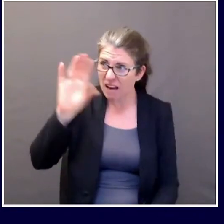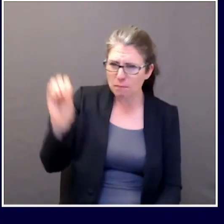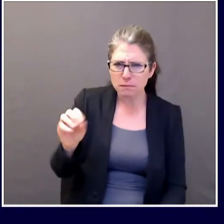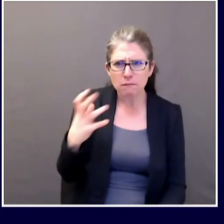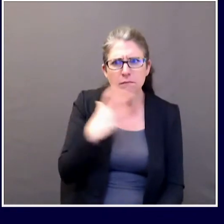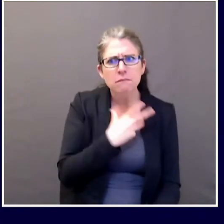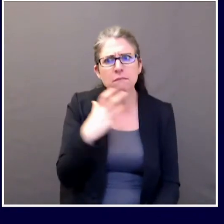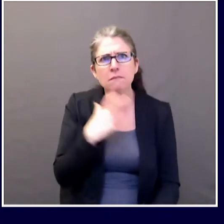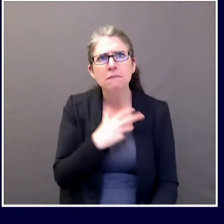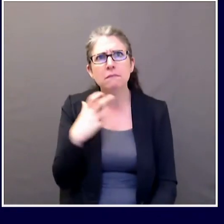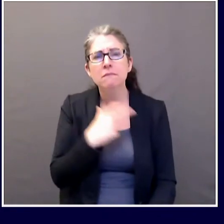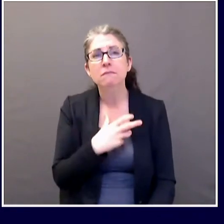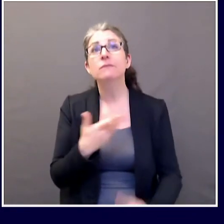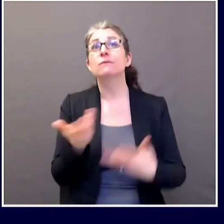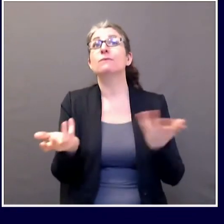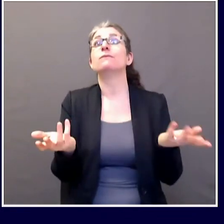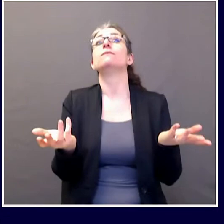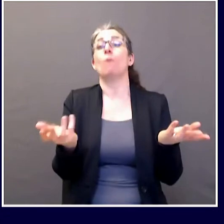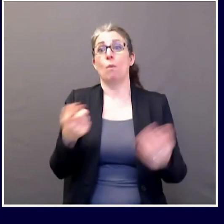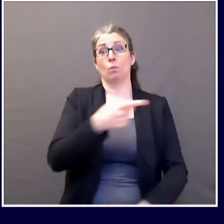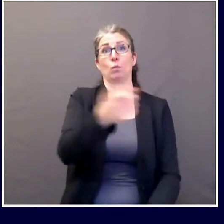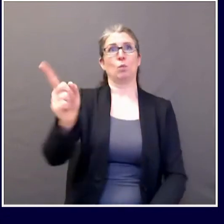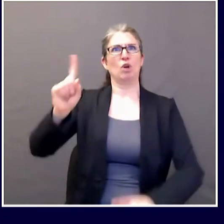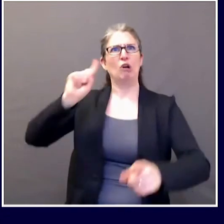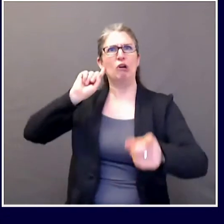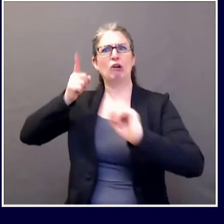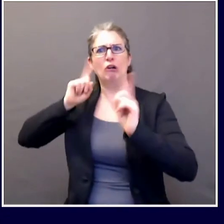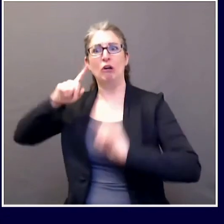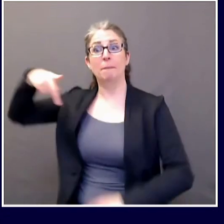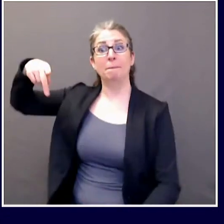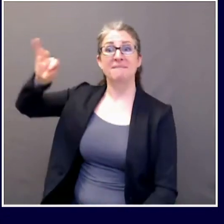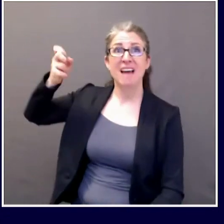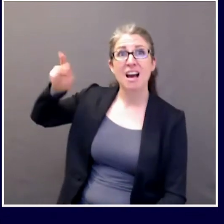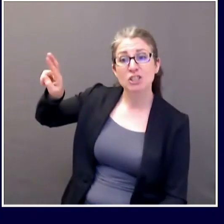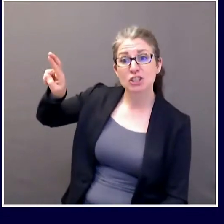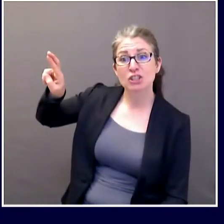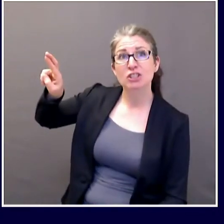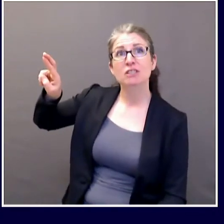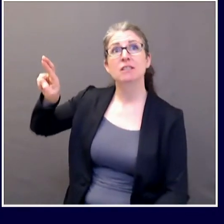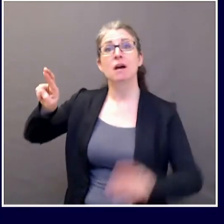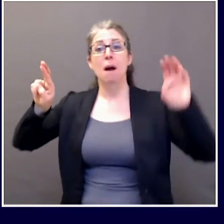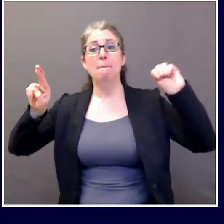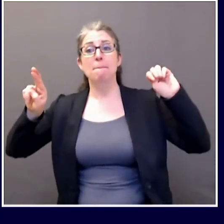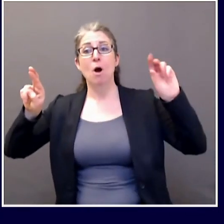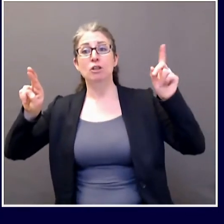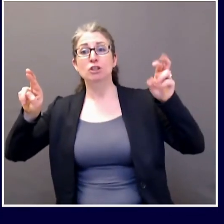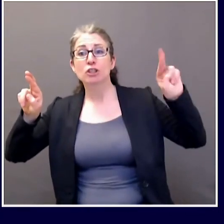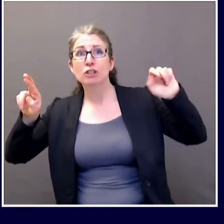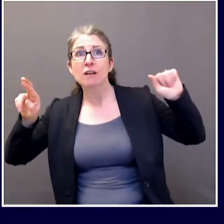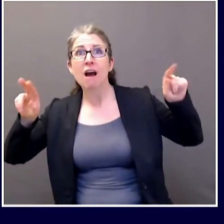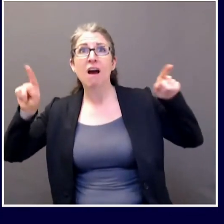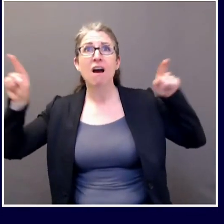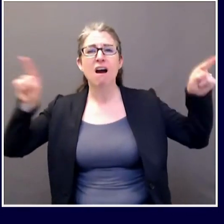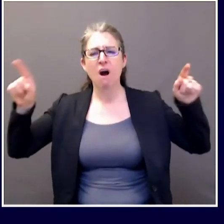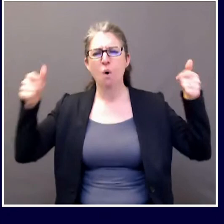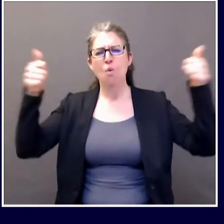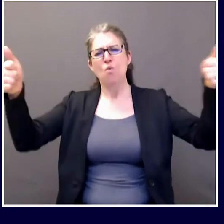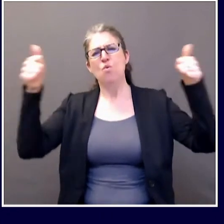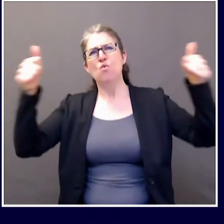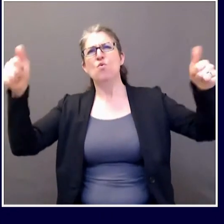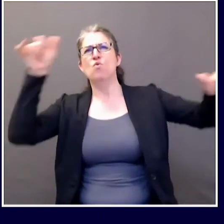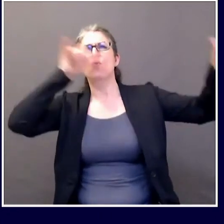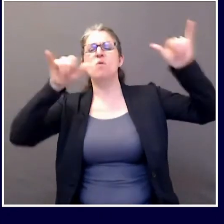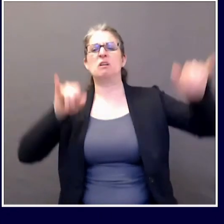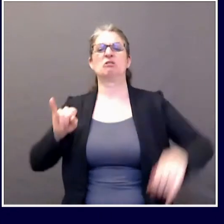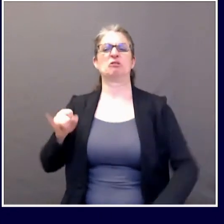Moderna vaccines. And you may be wondering, gosh, maybe I should hold out and wait for the Pfizer or Moderna